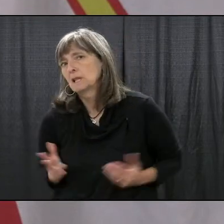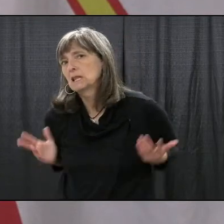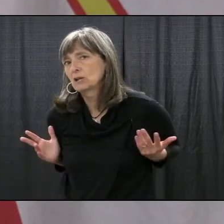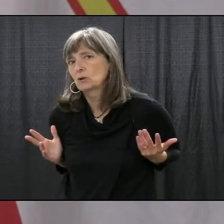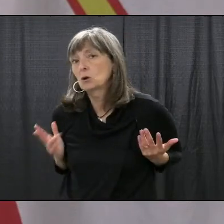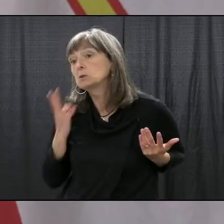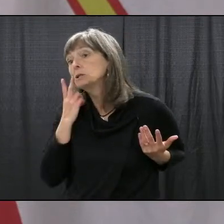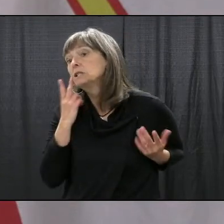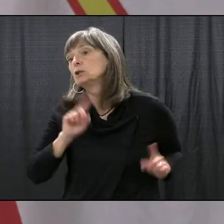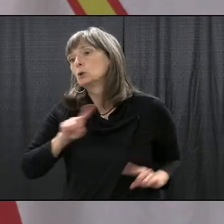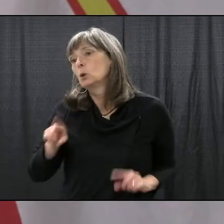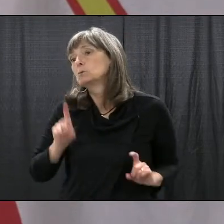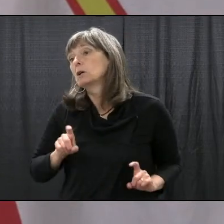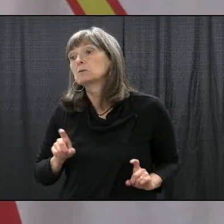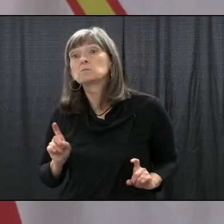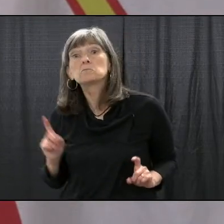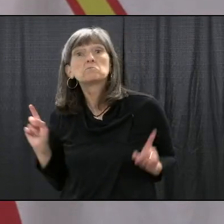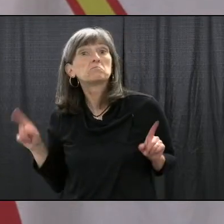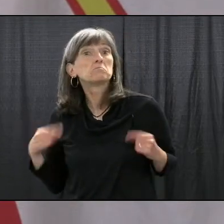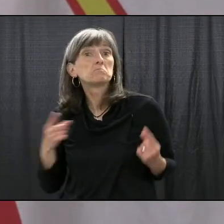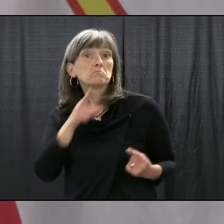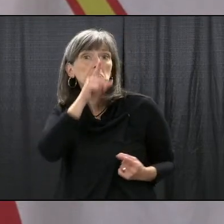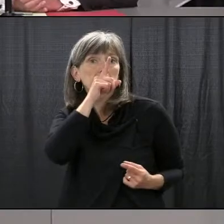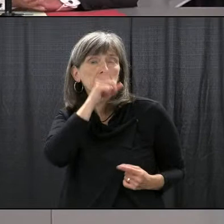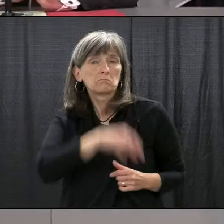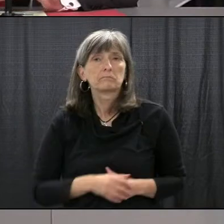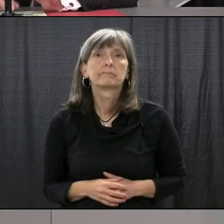people get tested. So thank you.